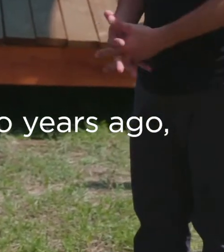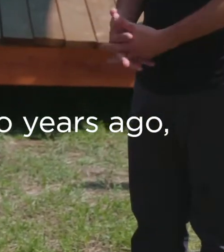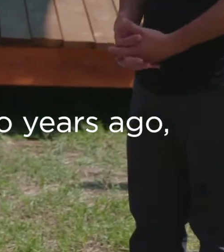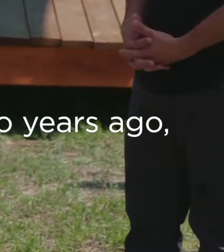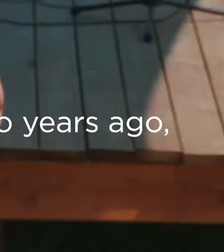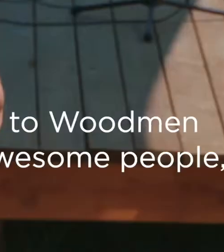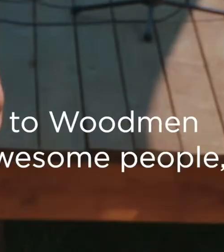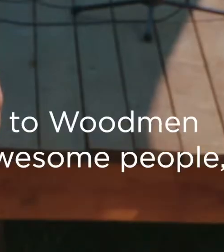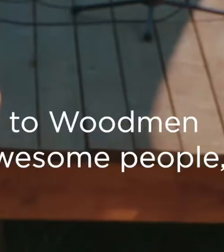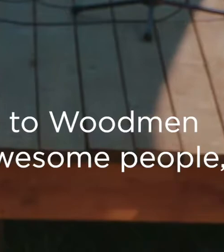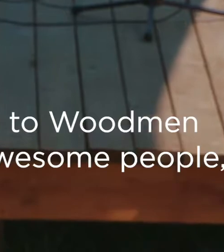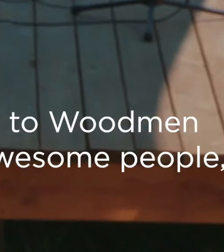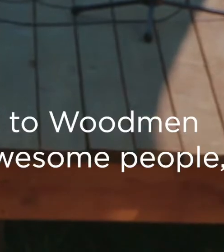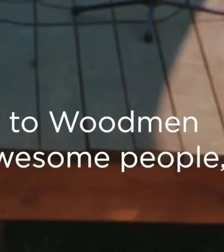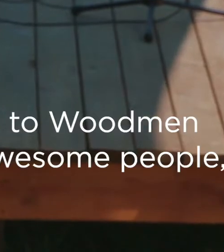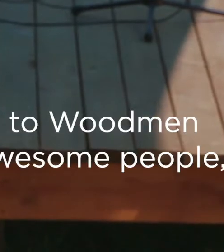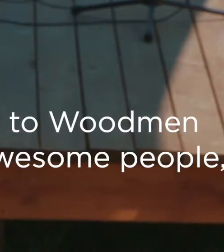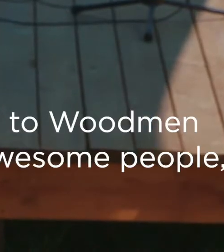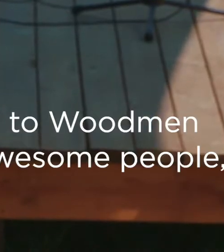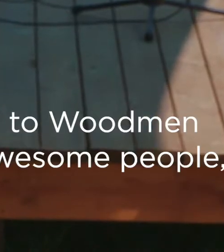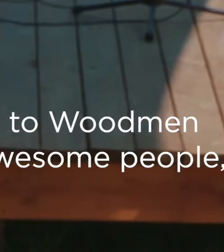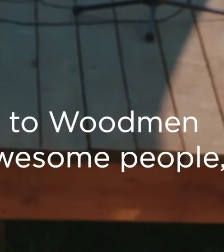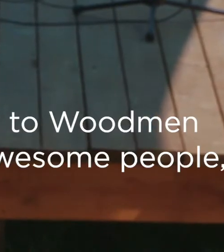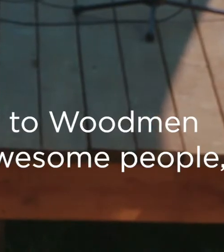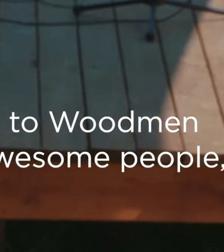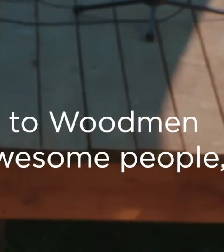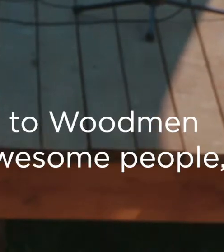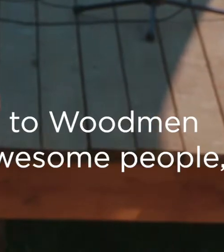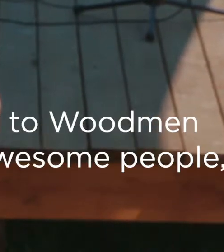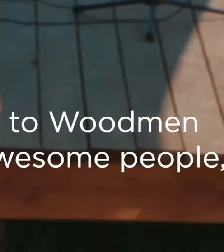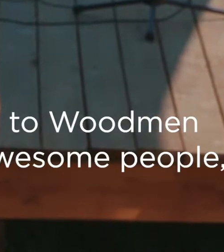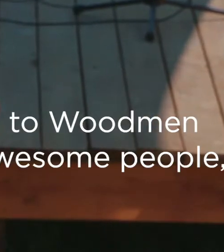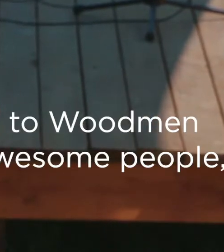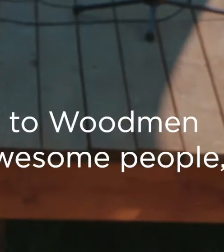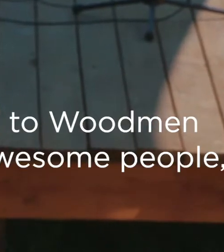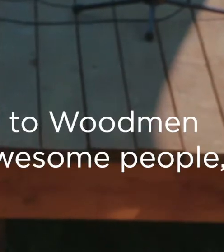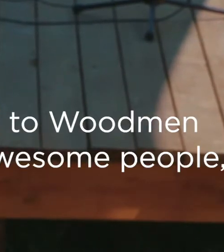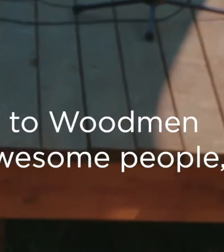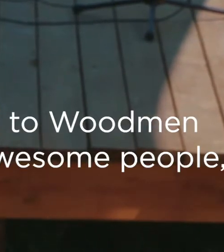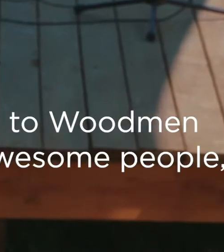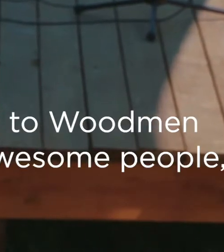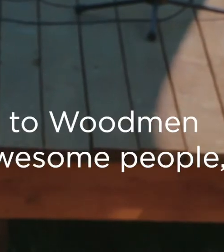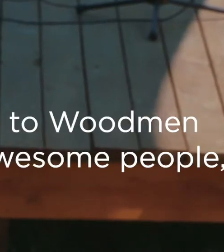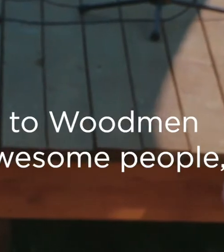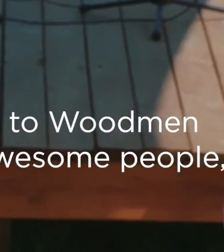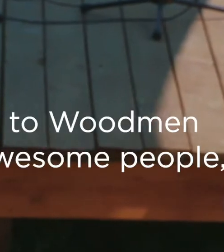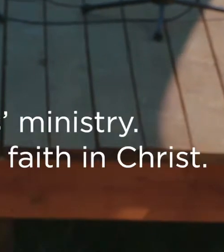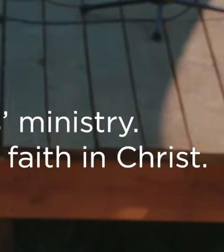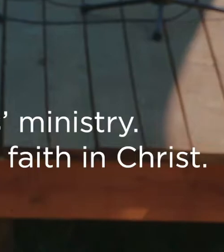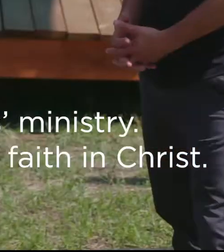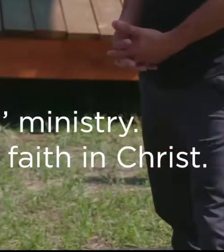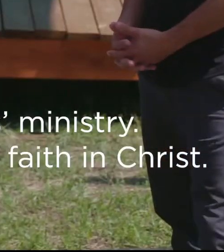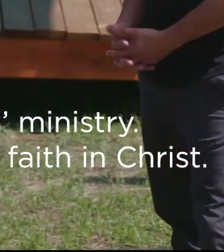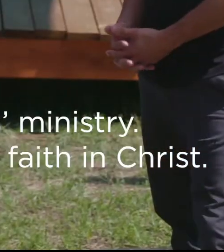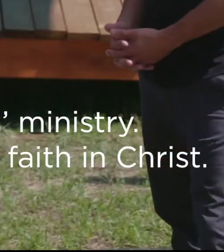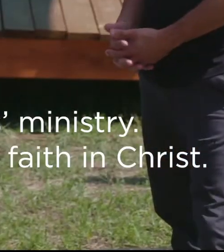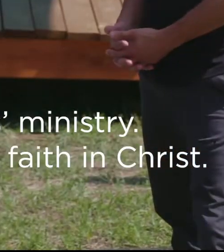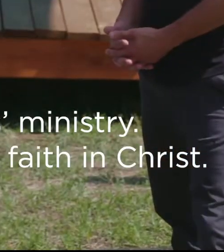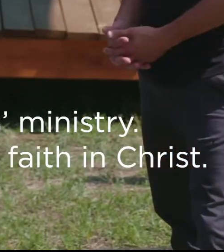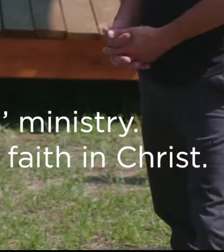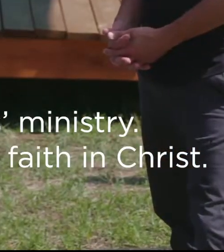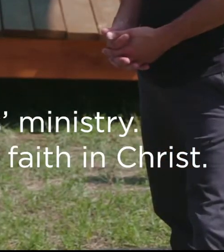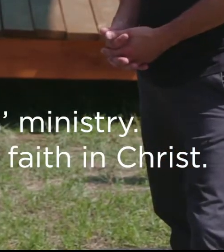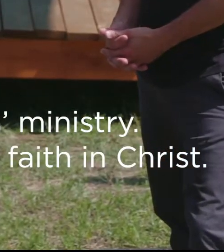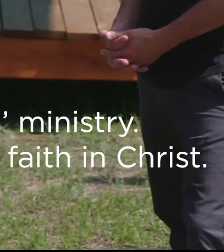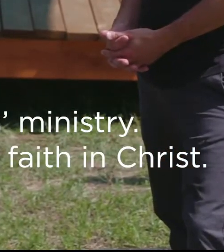at college. I'm just so thankful that God has led me to Woodman Valley, where I've connected with some awesome people and some awesome kids in the